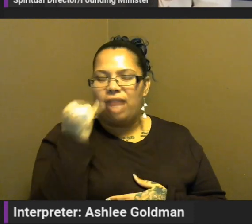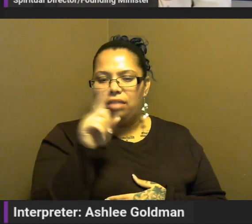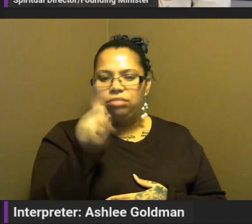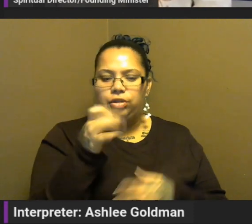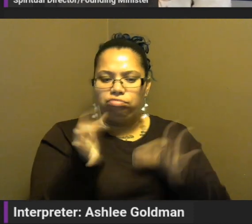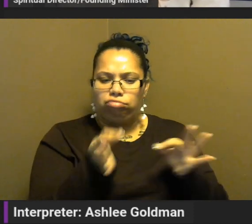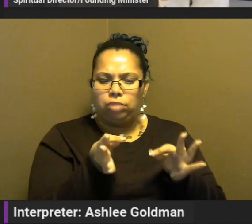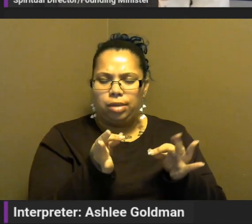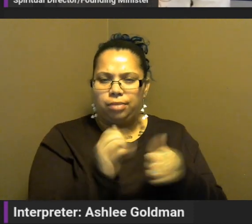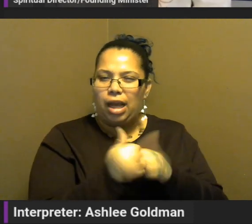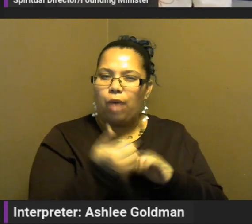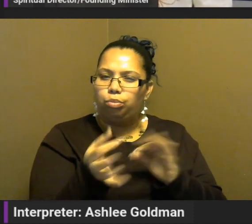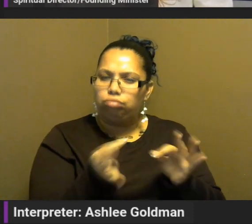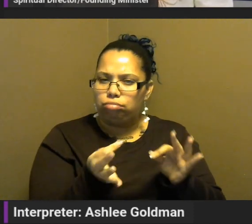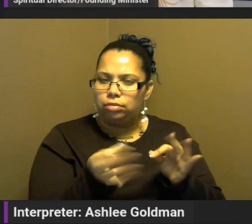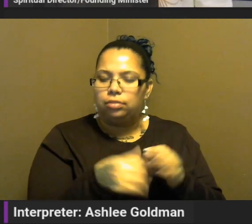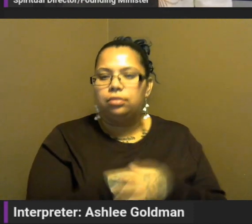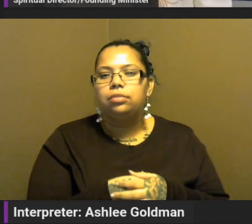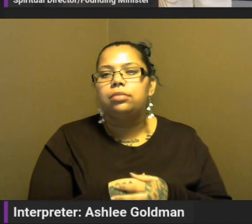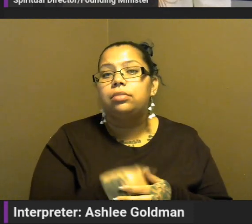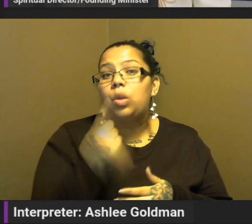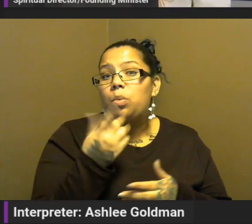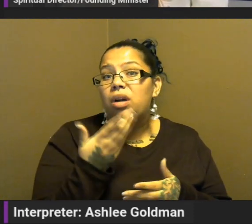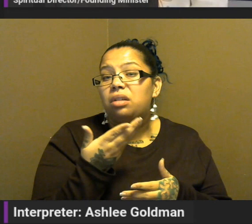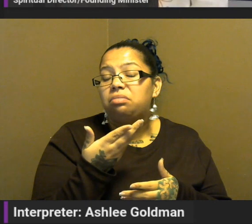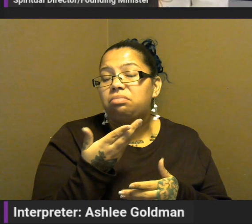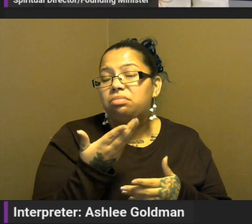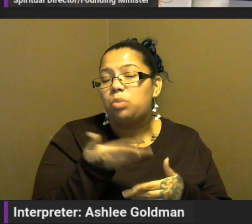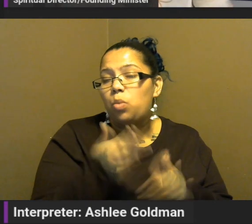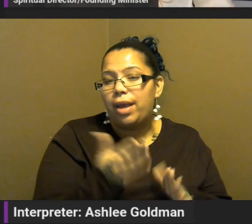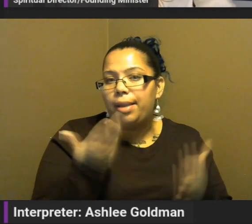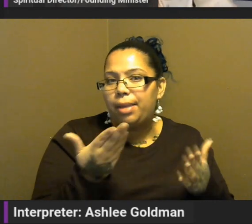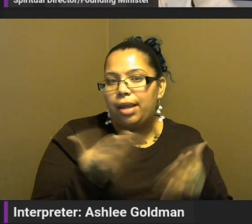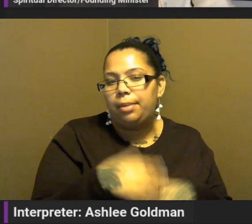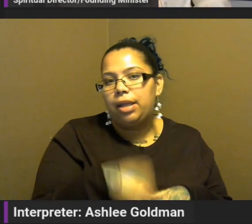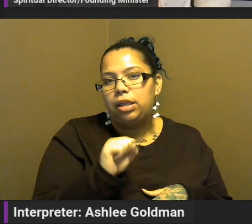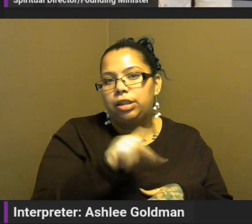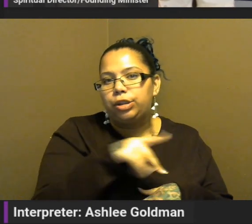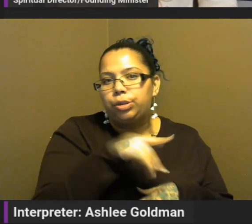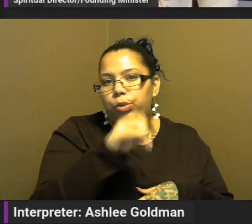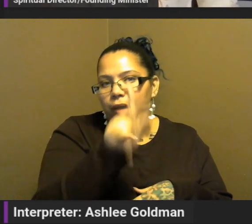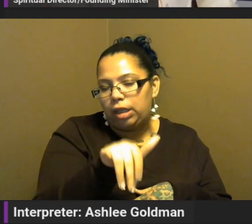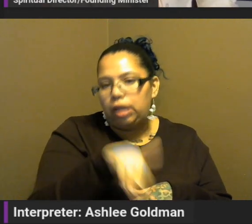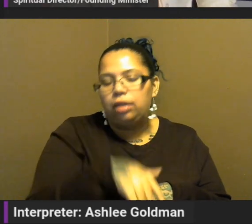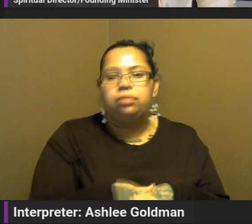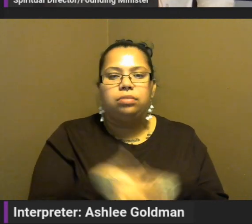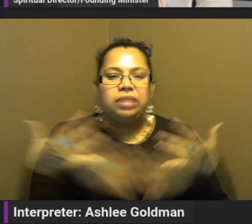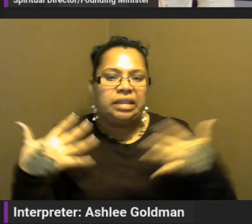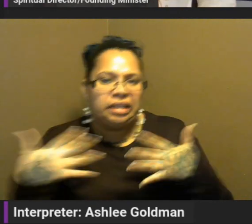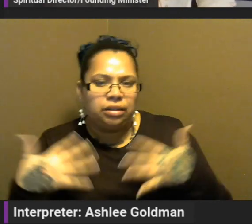One such way that you may describe it is spooky, creepy, eerie,